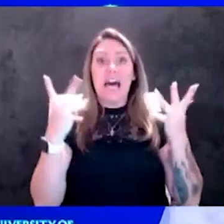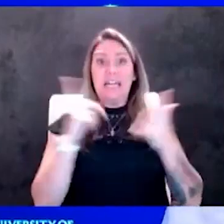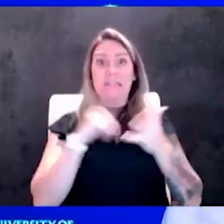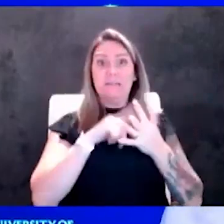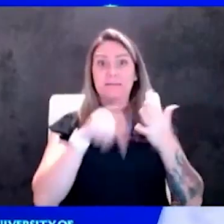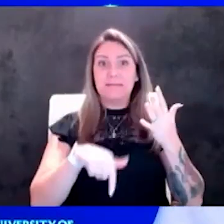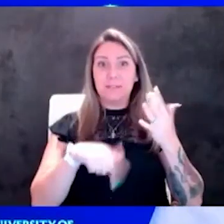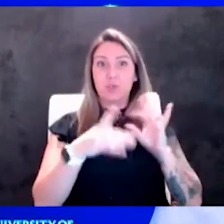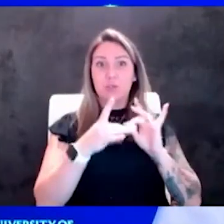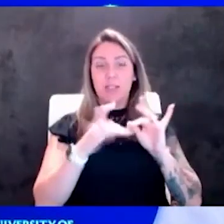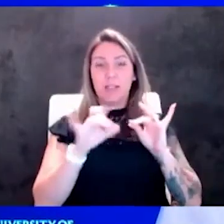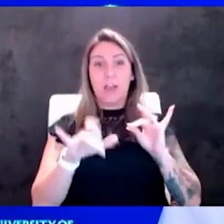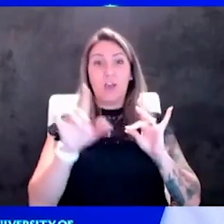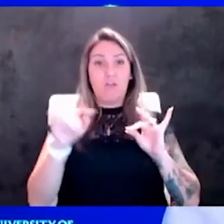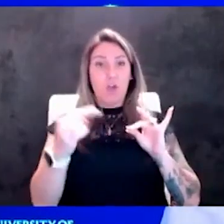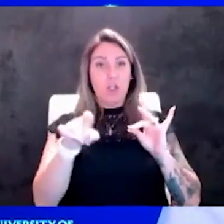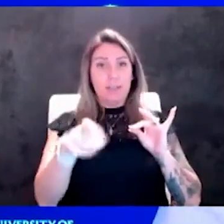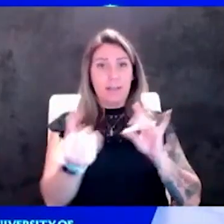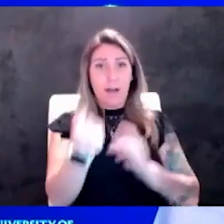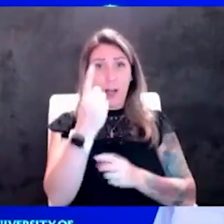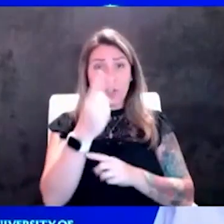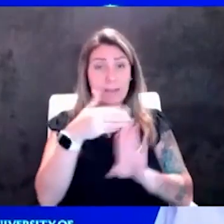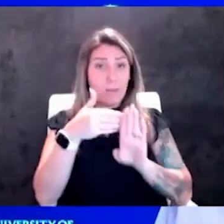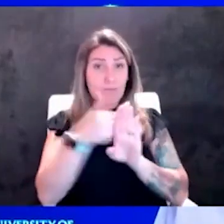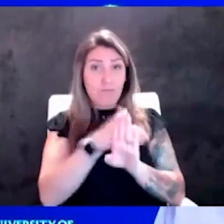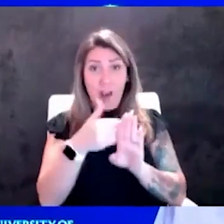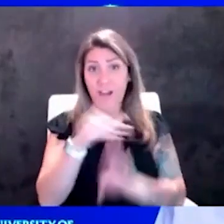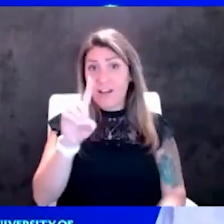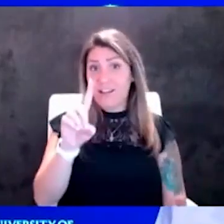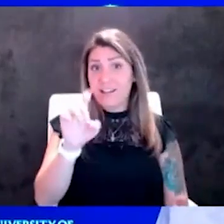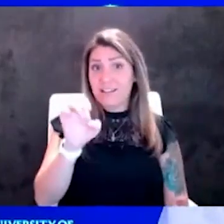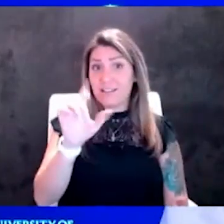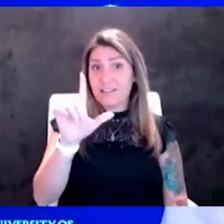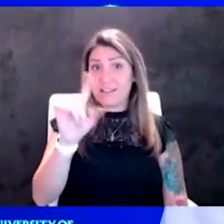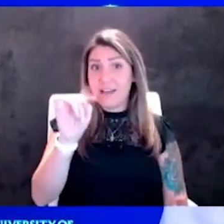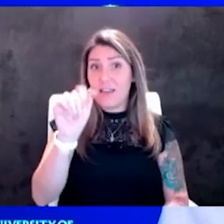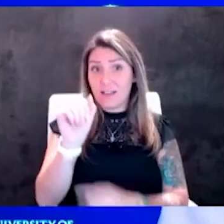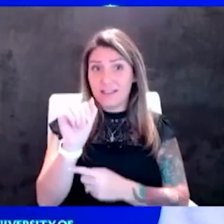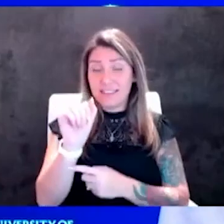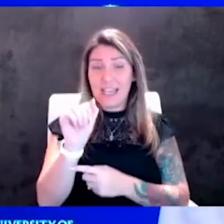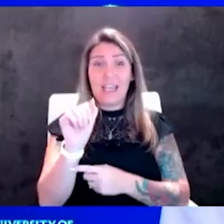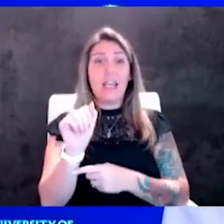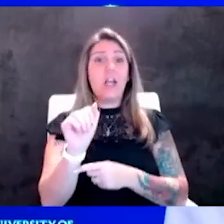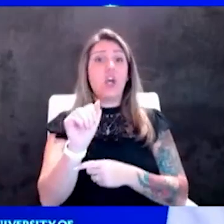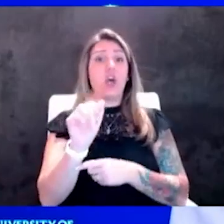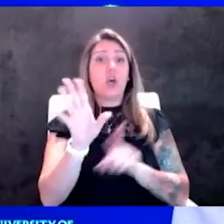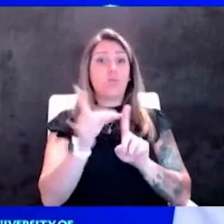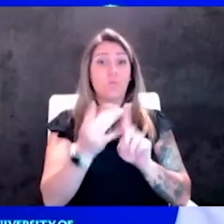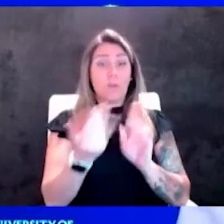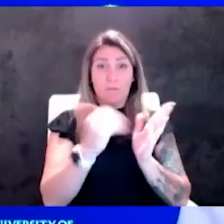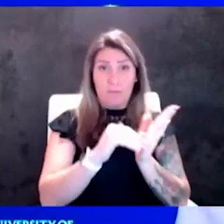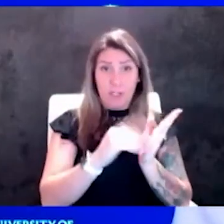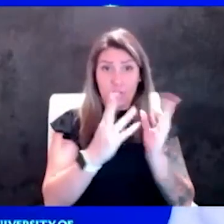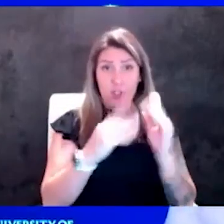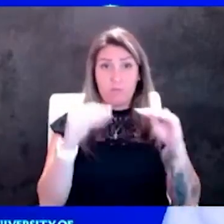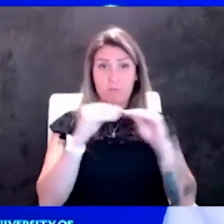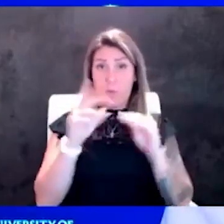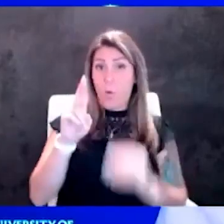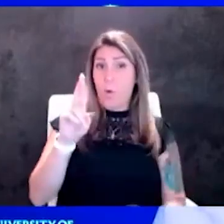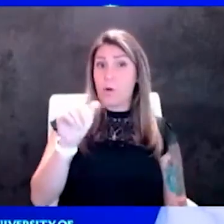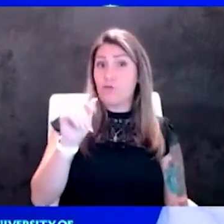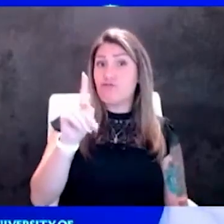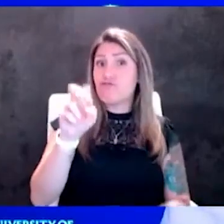have to understand that prior to Delta, we did understand that reinfection was more of a rare or infrequent